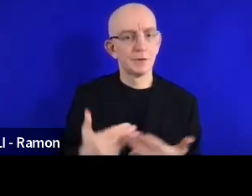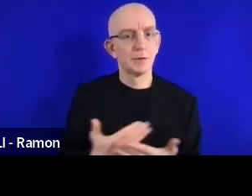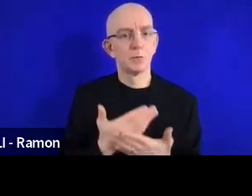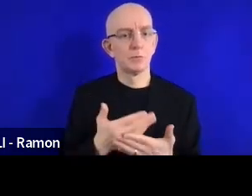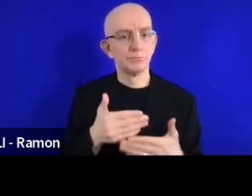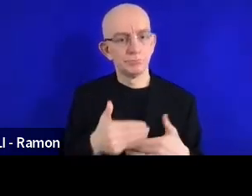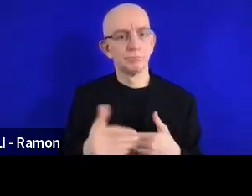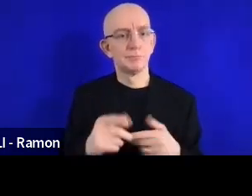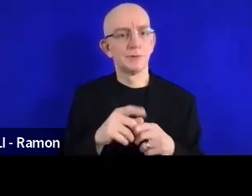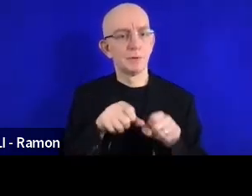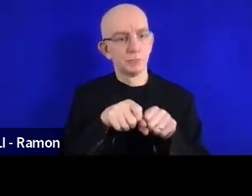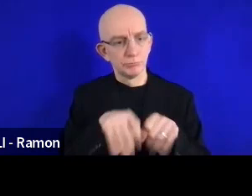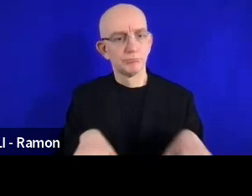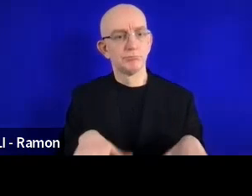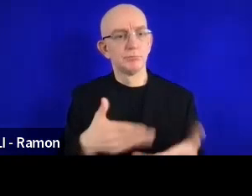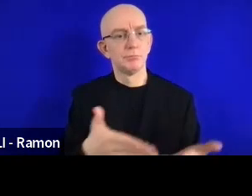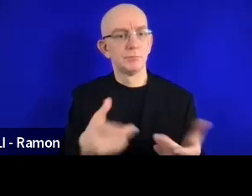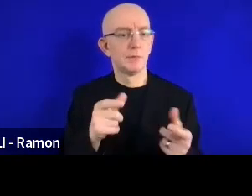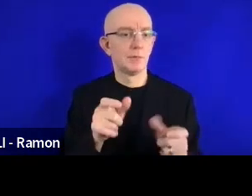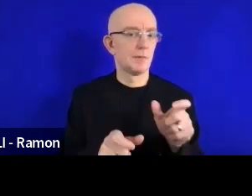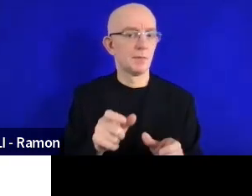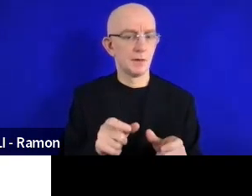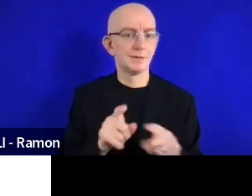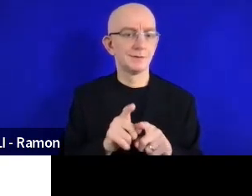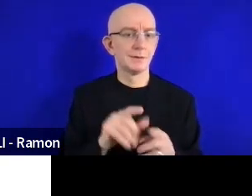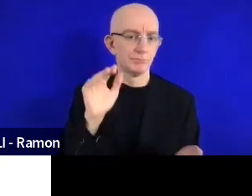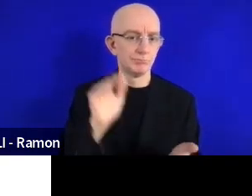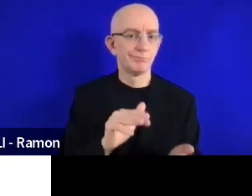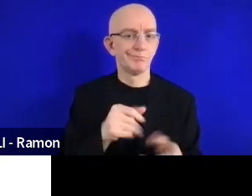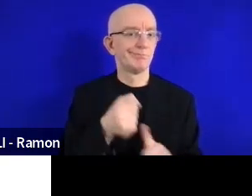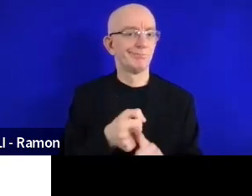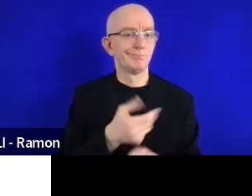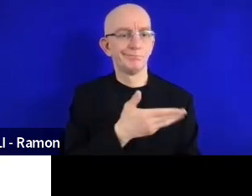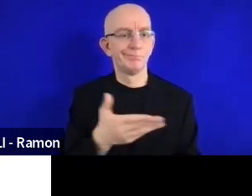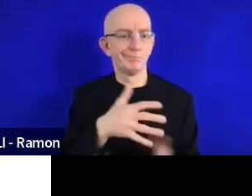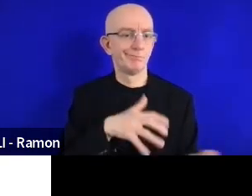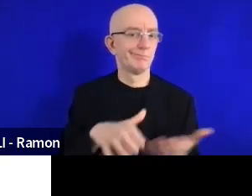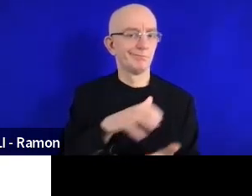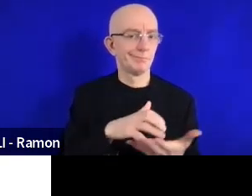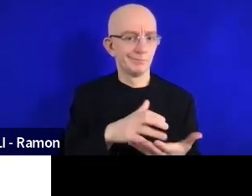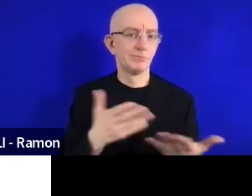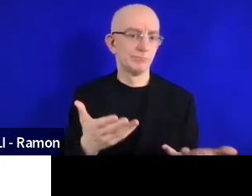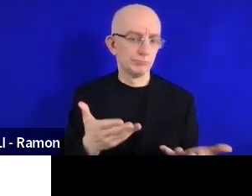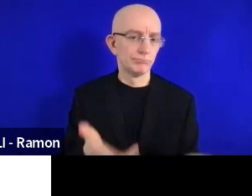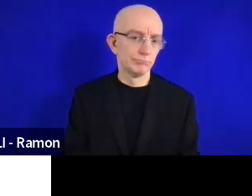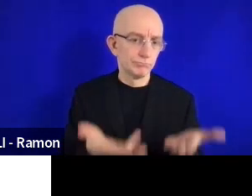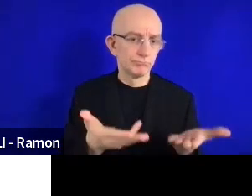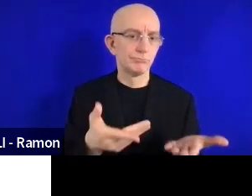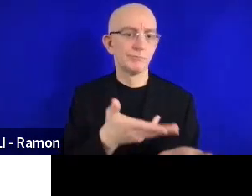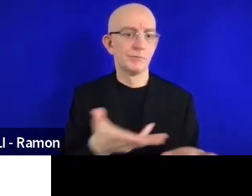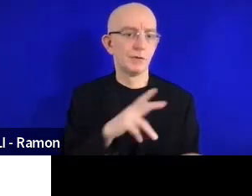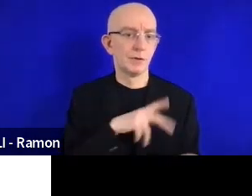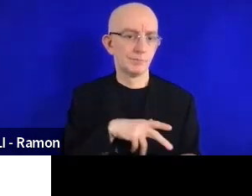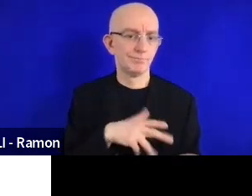protection programs. I thank you so much. Thank you, Prosper. Thank you for that excellent example of like the gradual